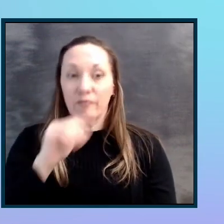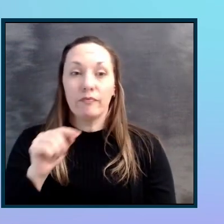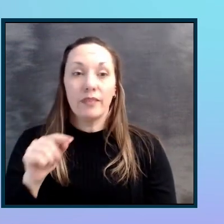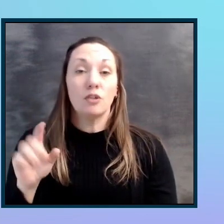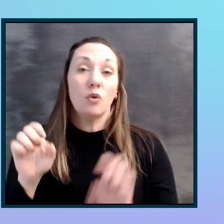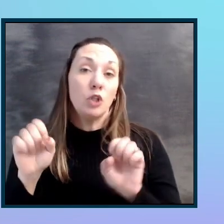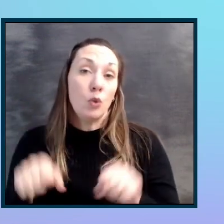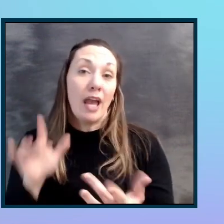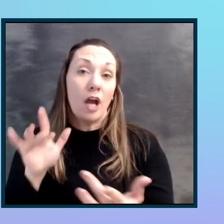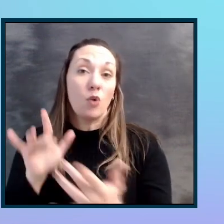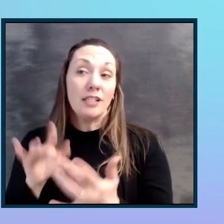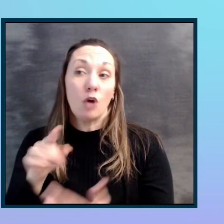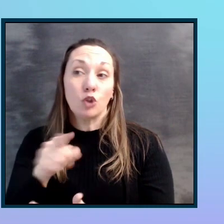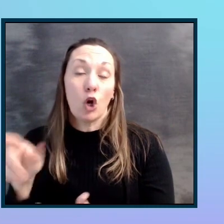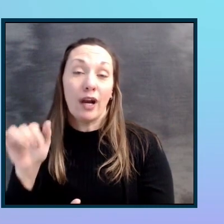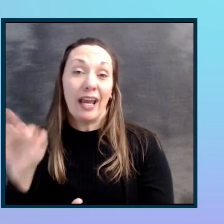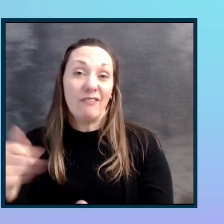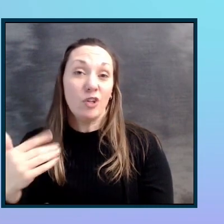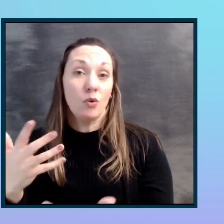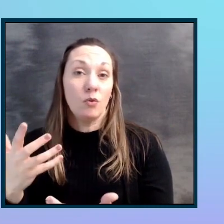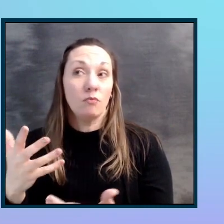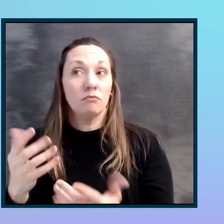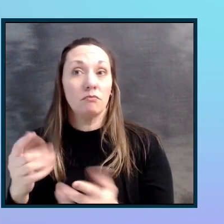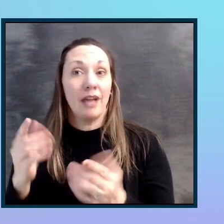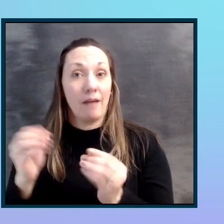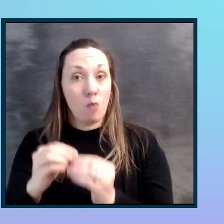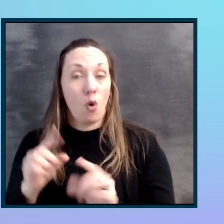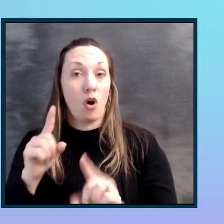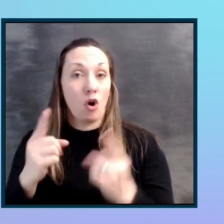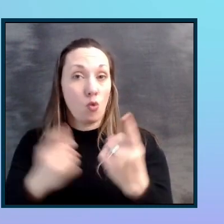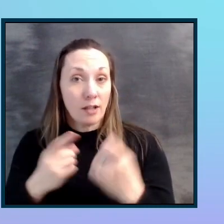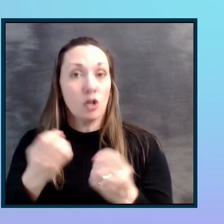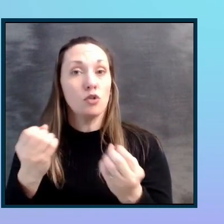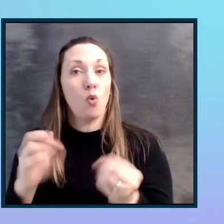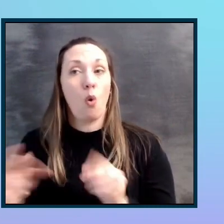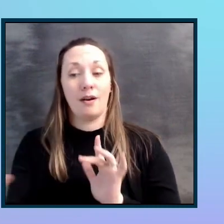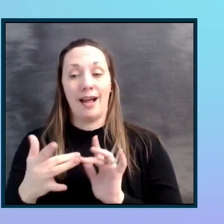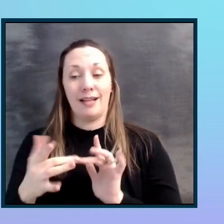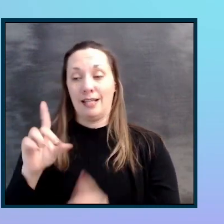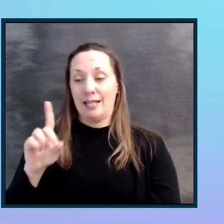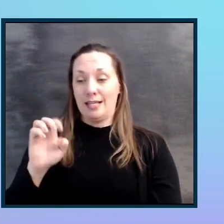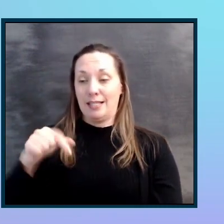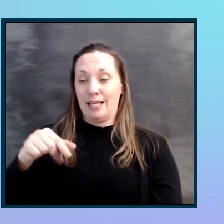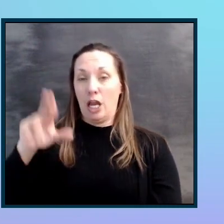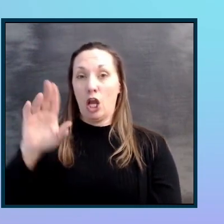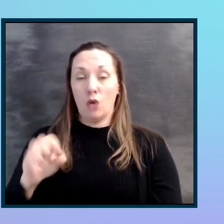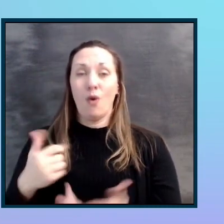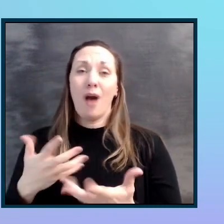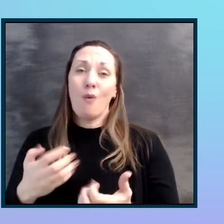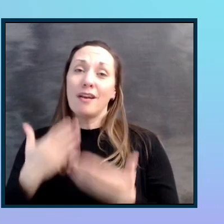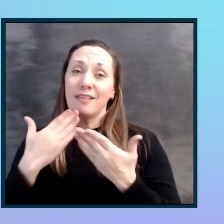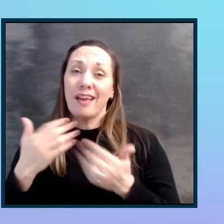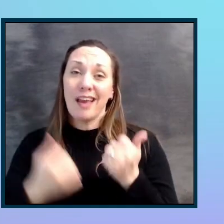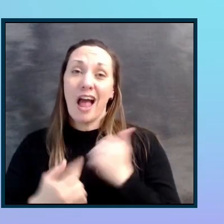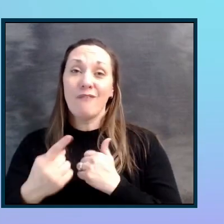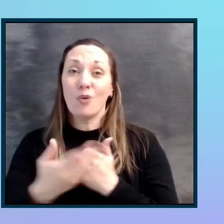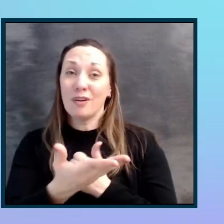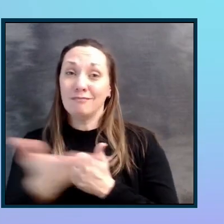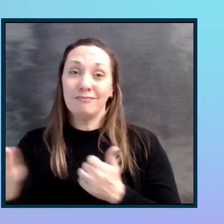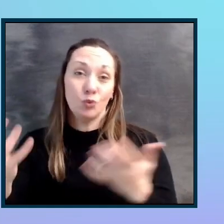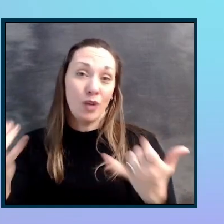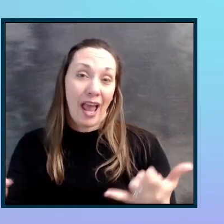read are two very different things. You can't really have something that's like the New York Times website for a child.